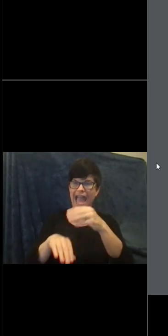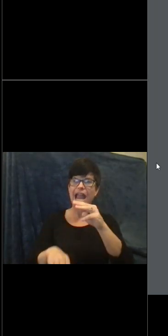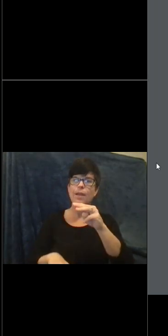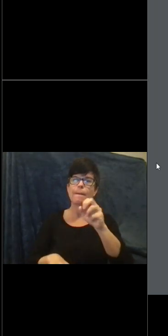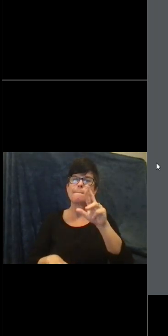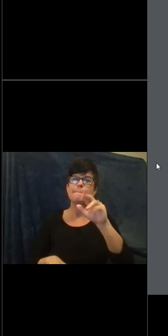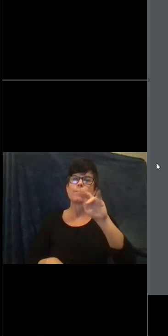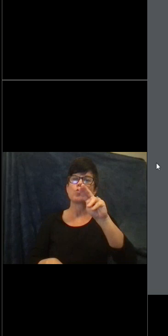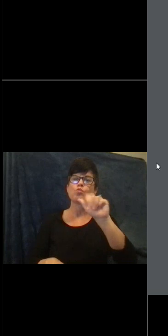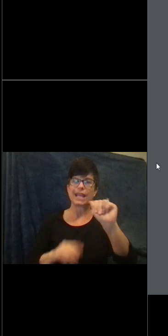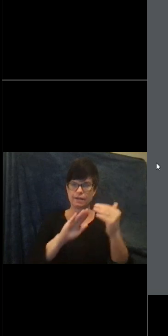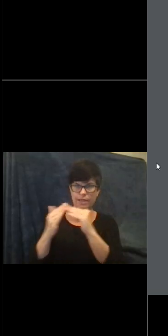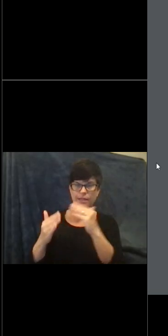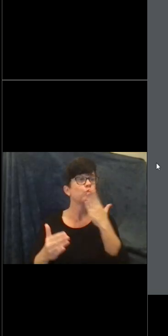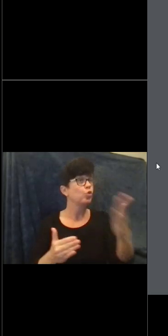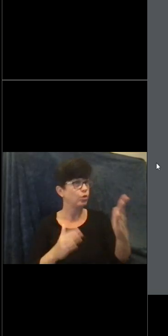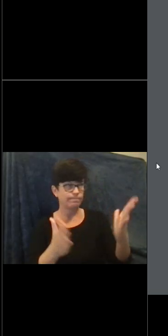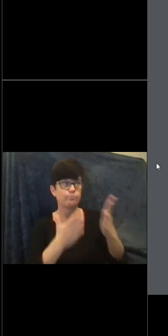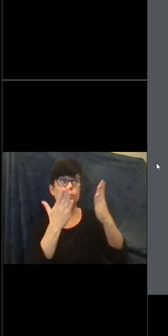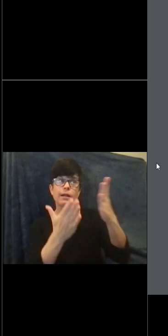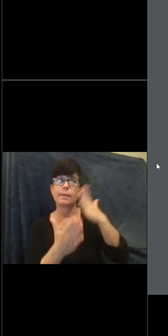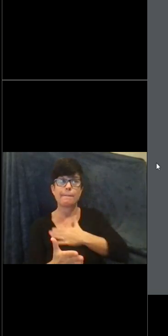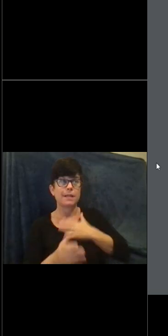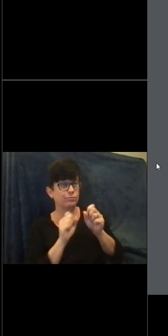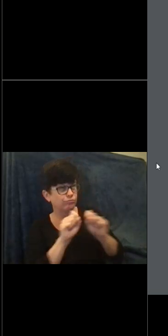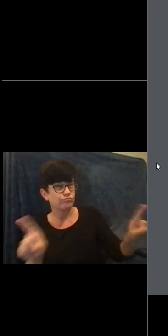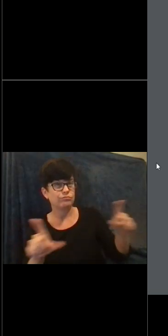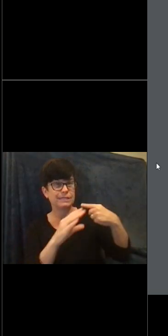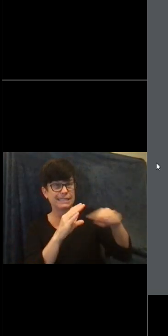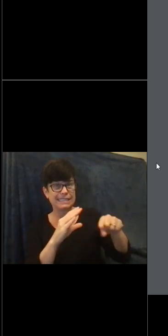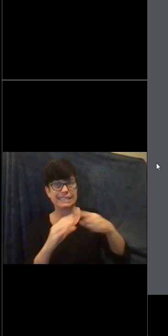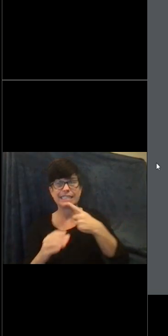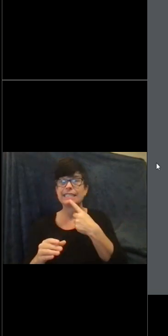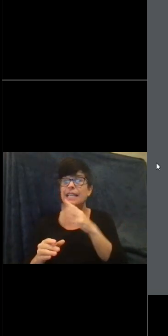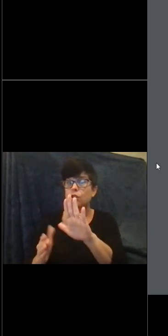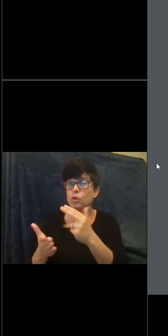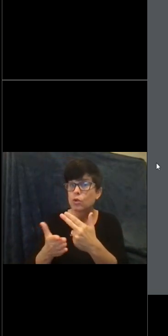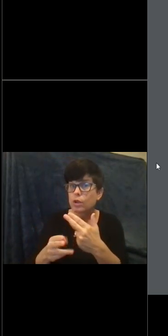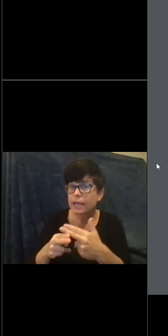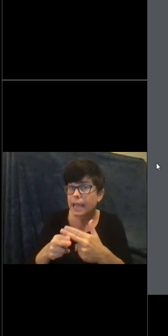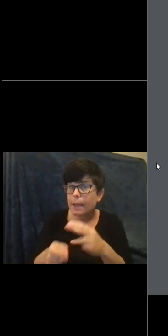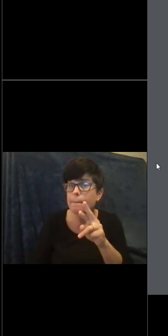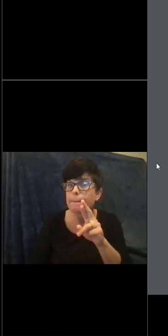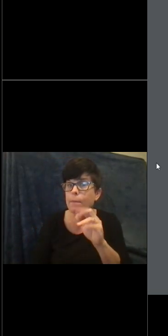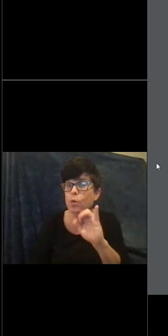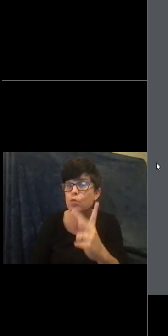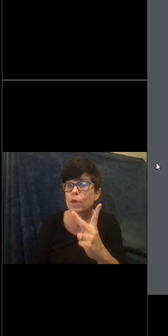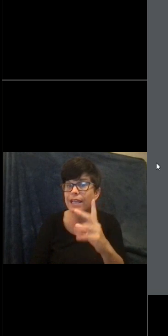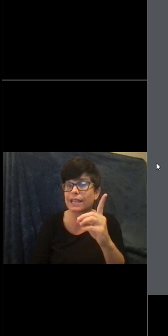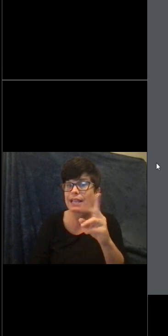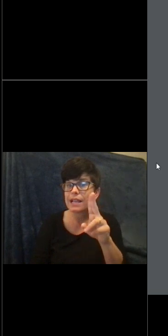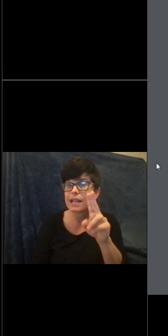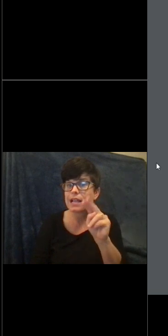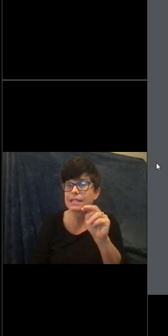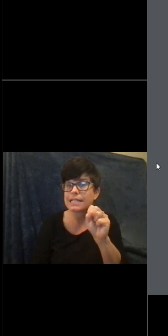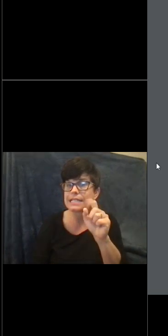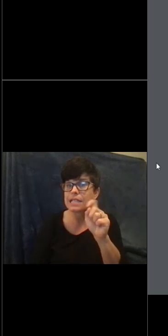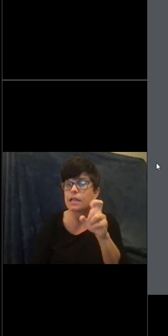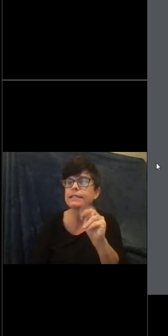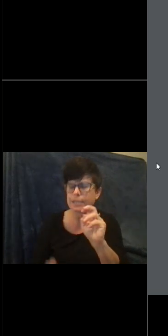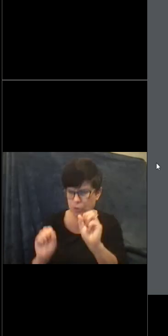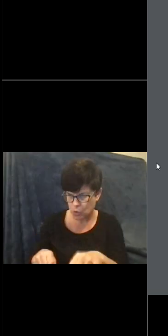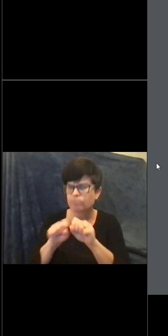my recommendation. And sir, could you just state your name for the record? Rick Dunston. All right. Thank you, sir. Thank you, Chair. All right, board